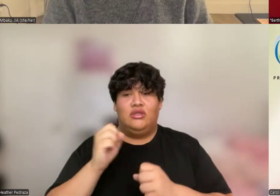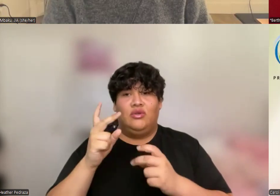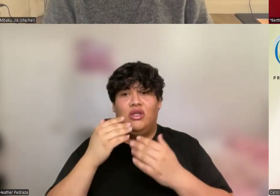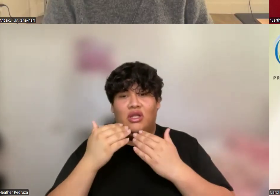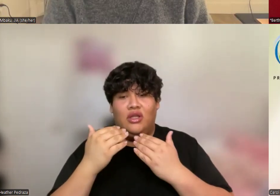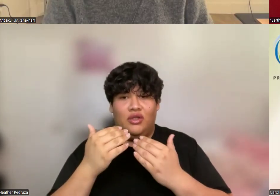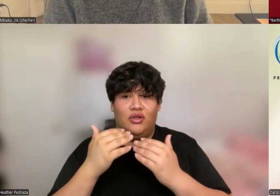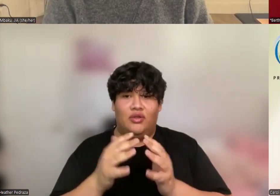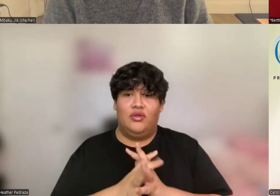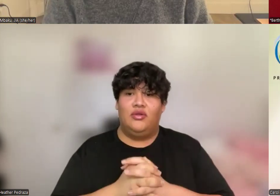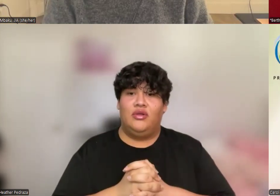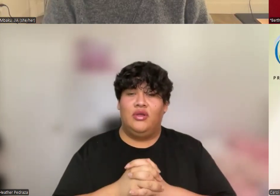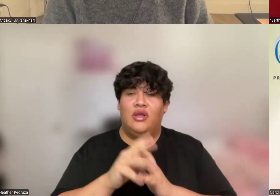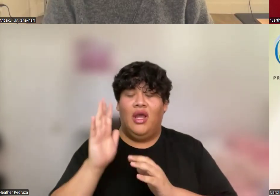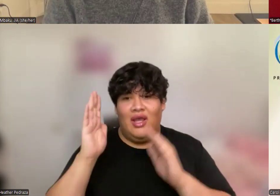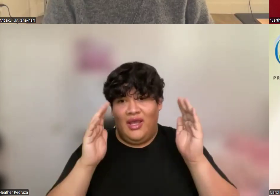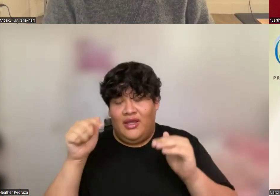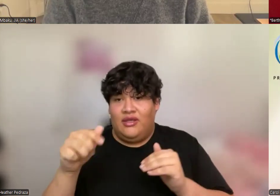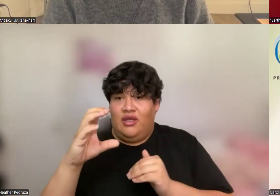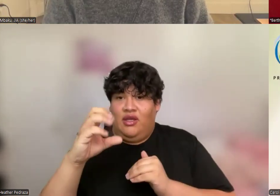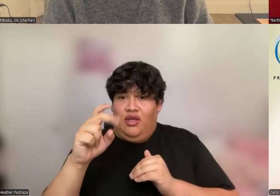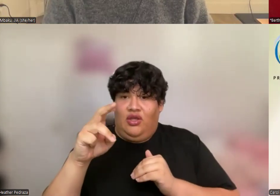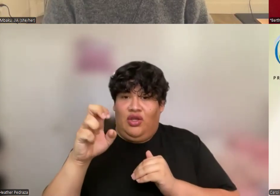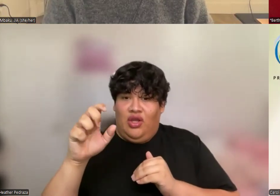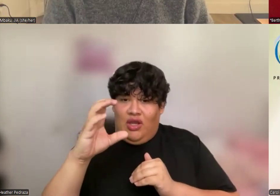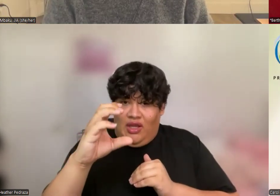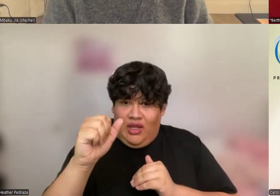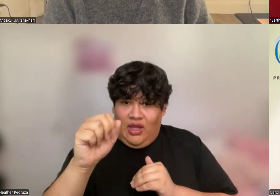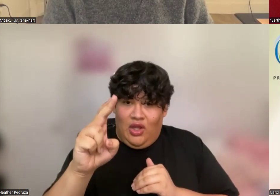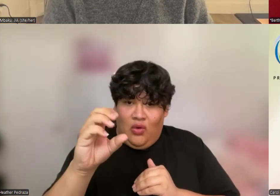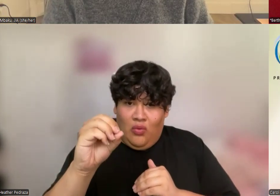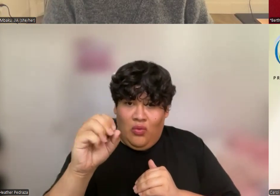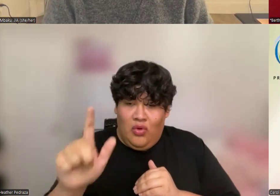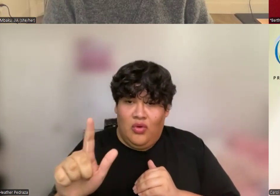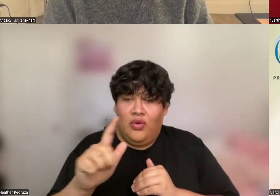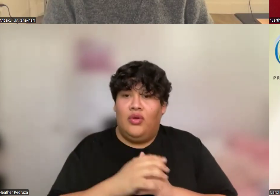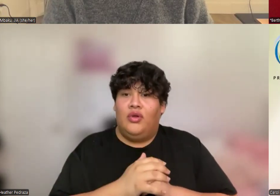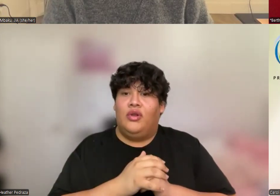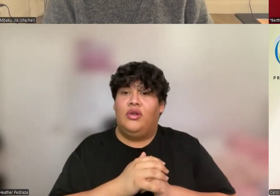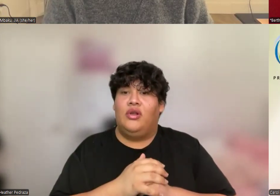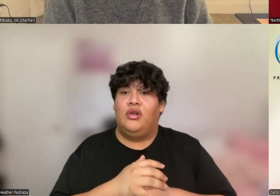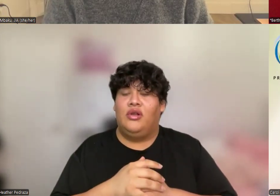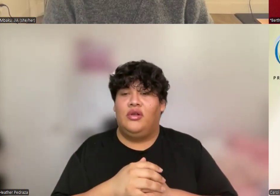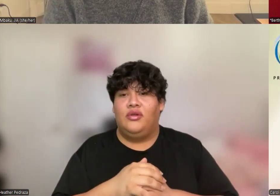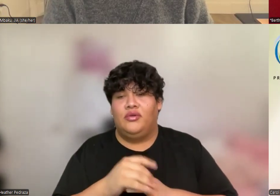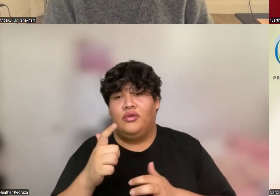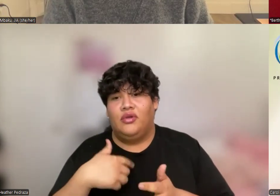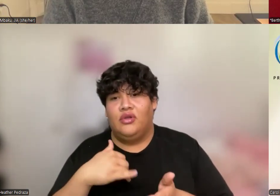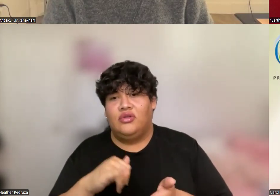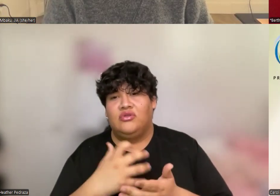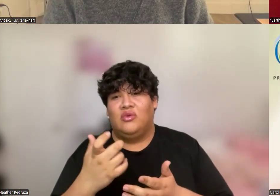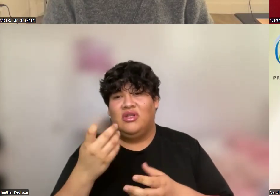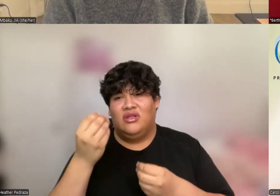Thanks. This is Carol Sewell. I just wanted to add that the prevention and early